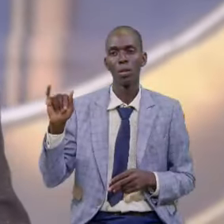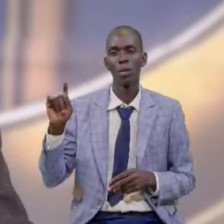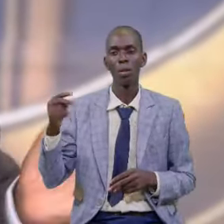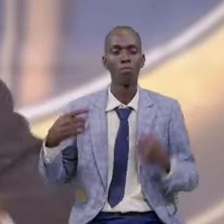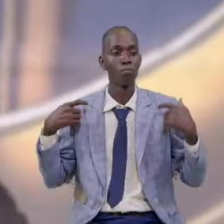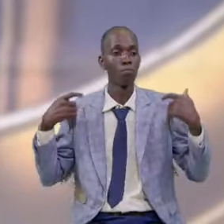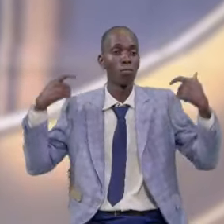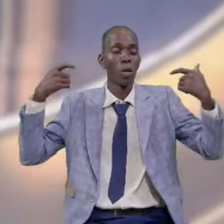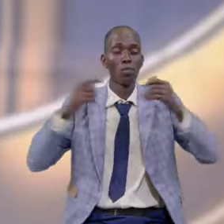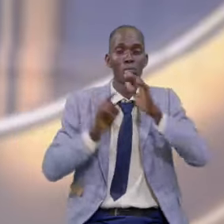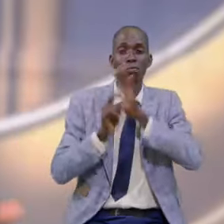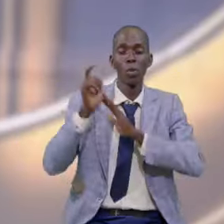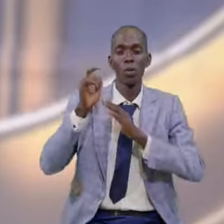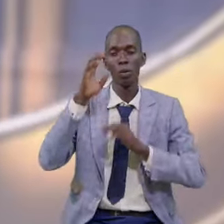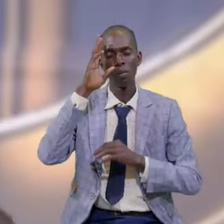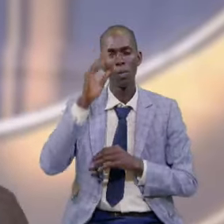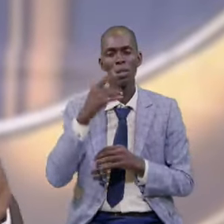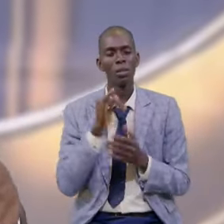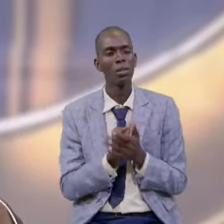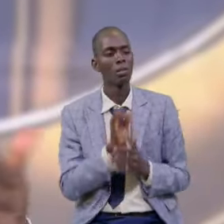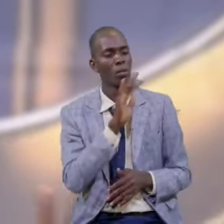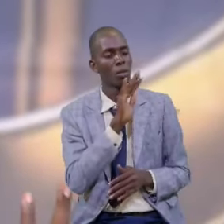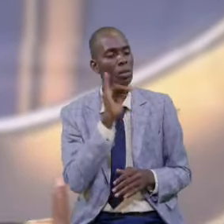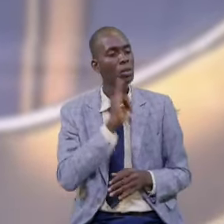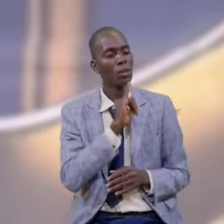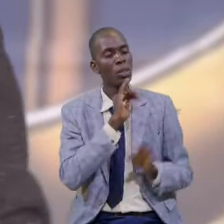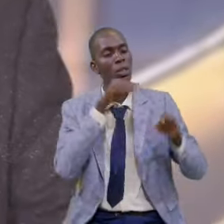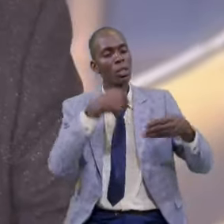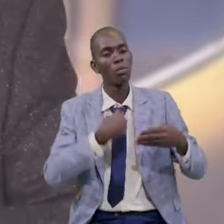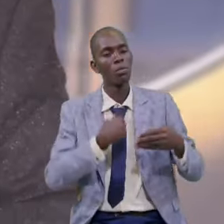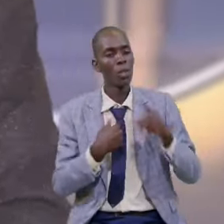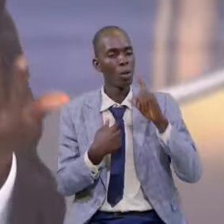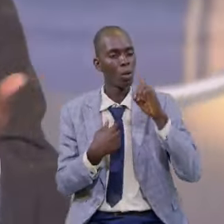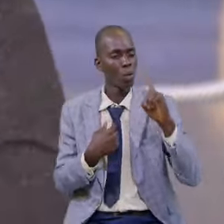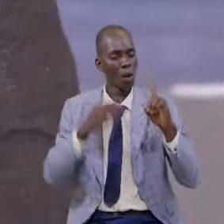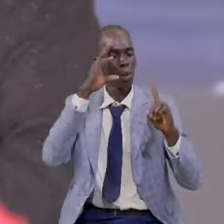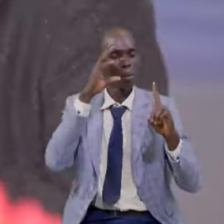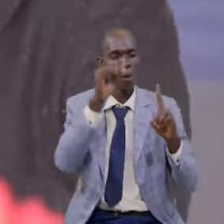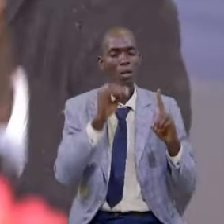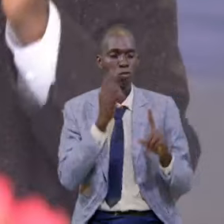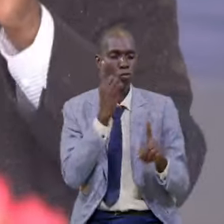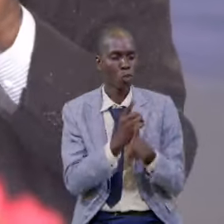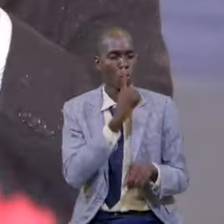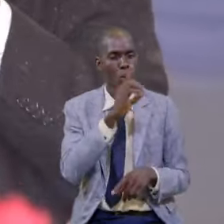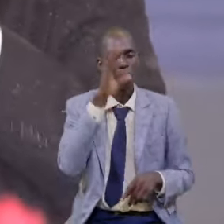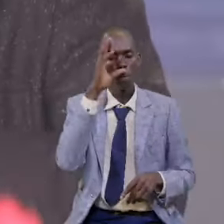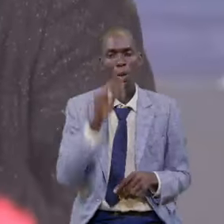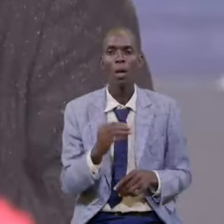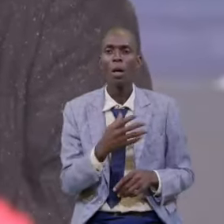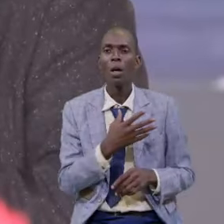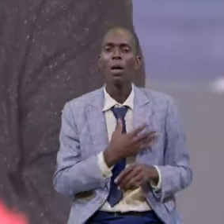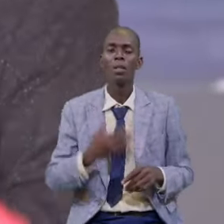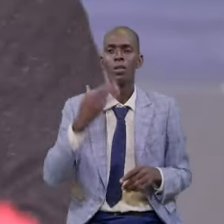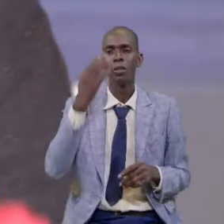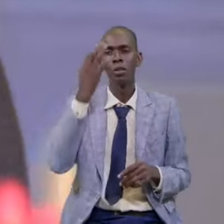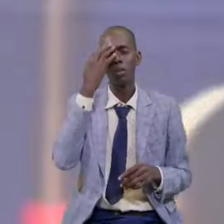man. You know, there's something a man can do that a community of people and many, many people together like a mob, like